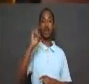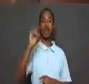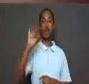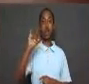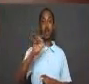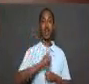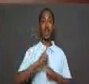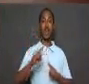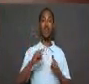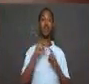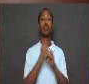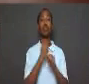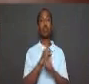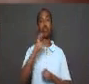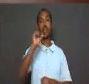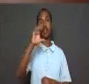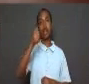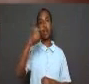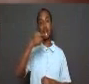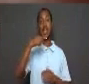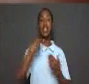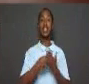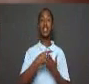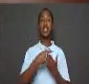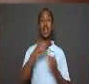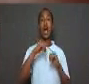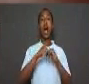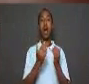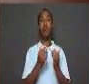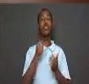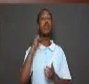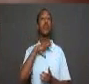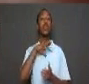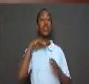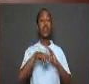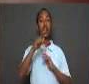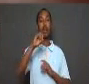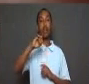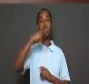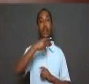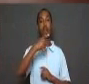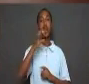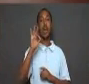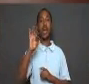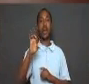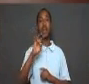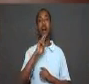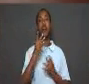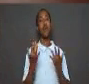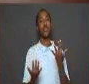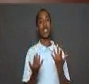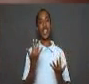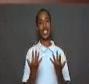slag. This is how the impurities in pig iron are oxidized.